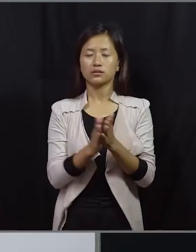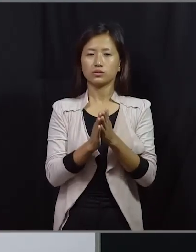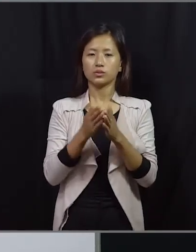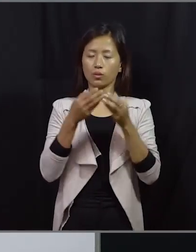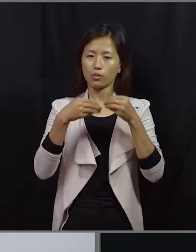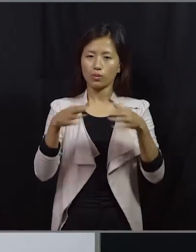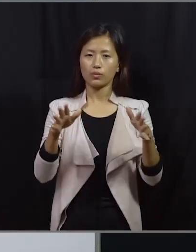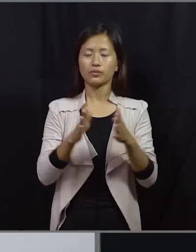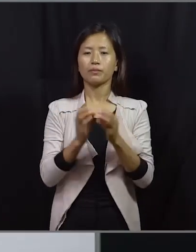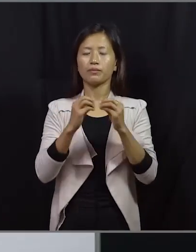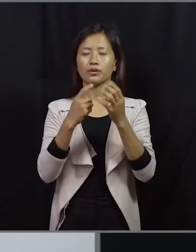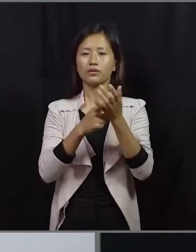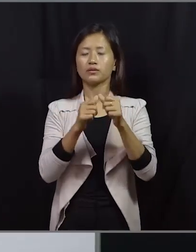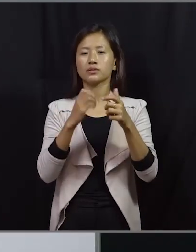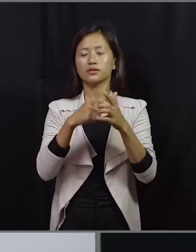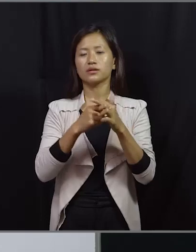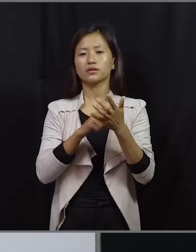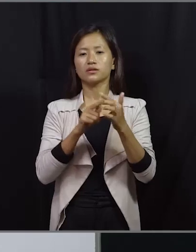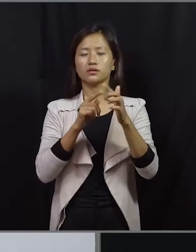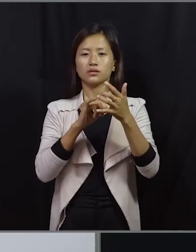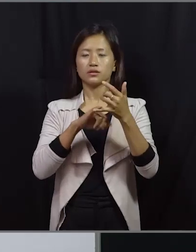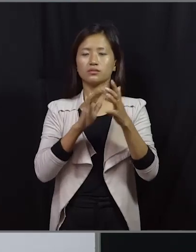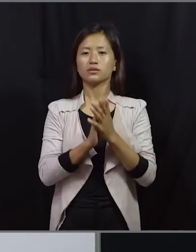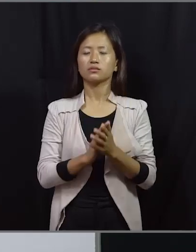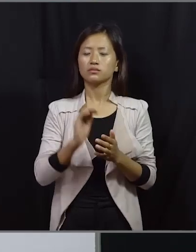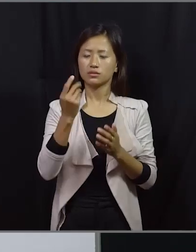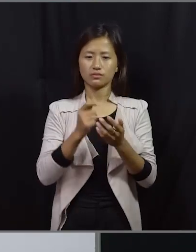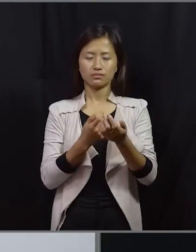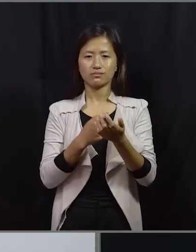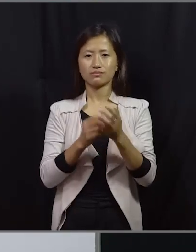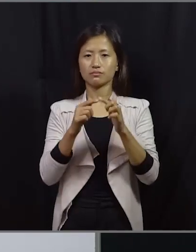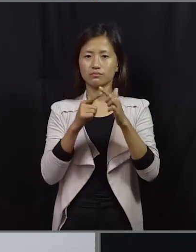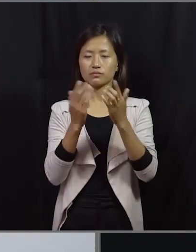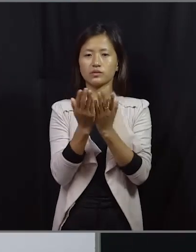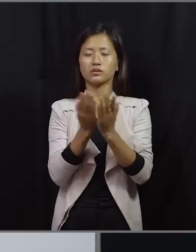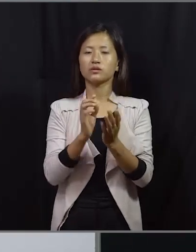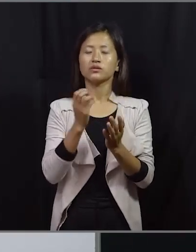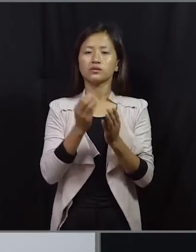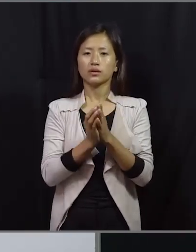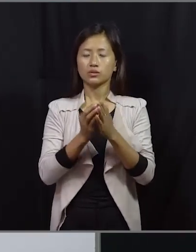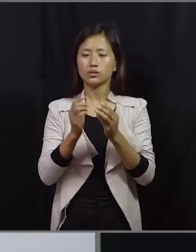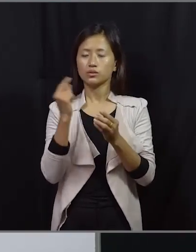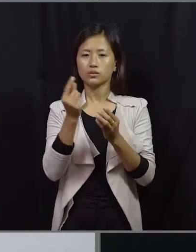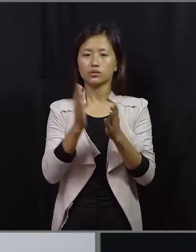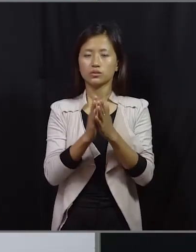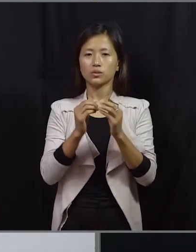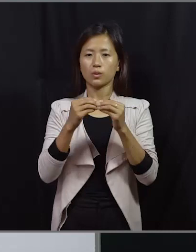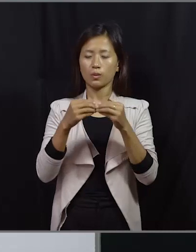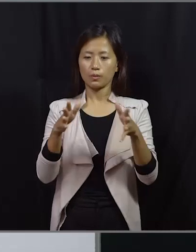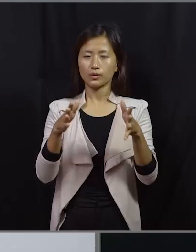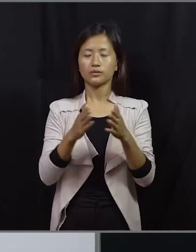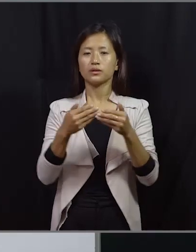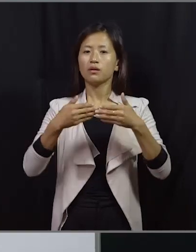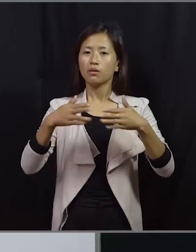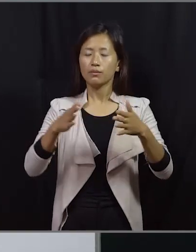bracket. Sometimes in some textbooks they use this symbol also, open bracket. Okay, and